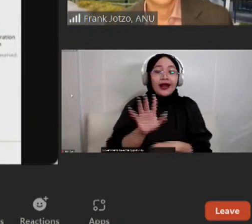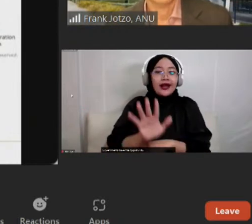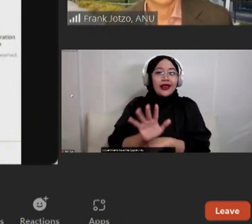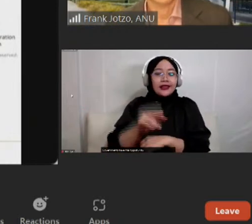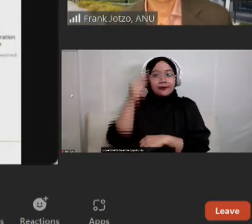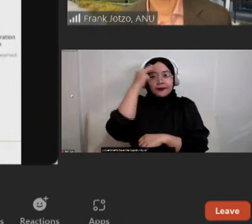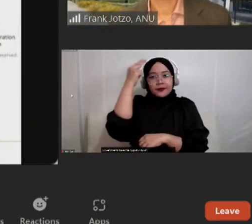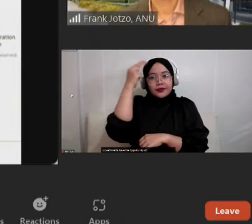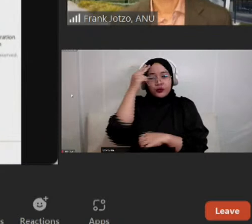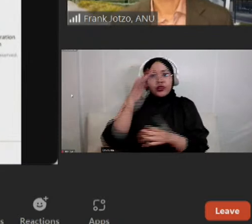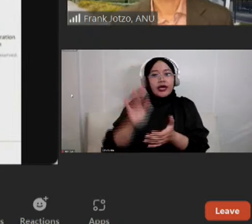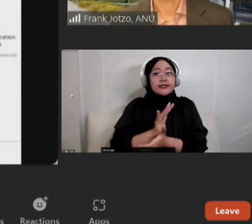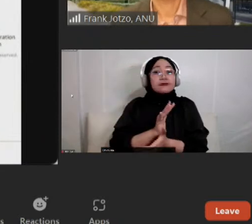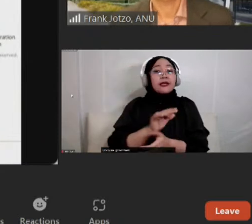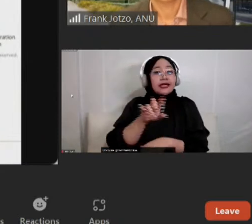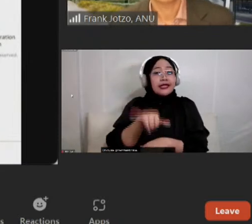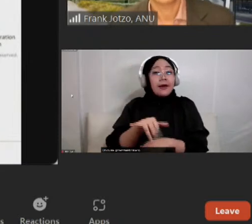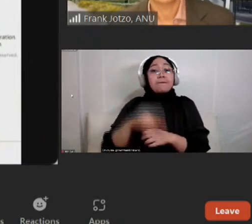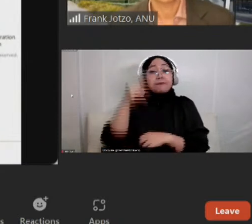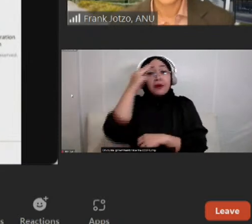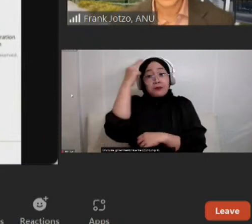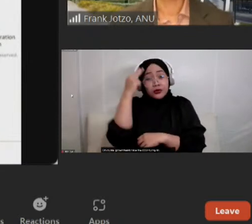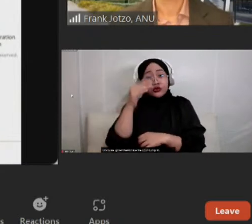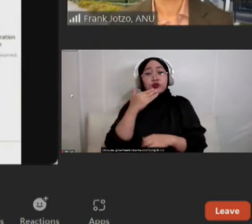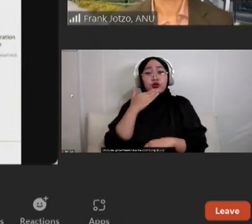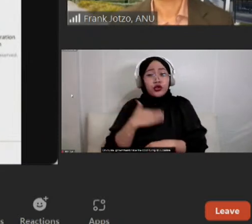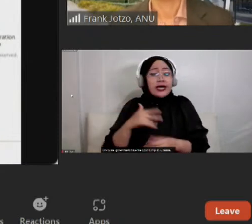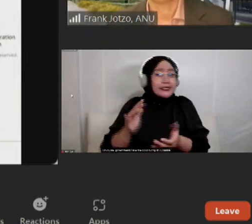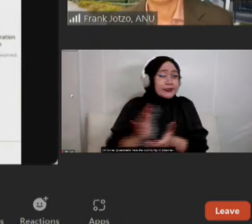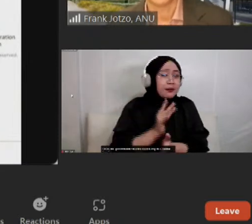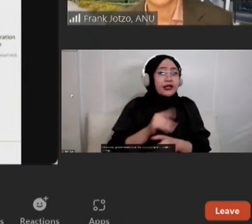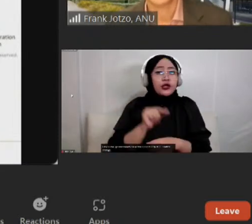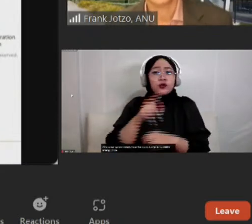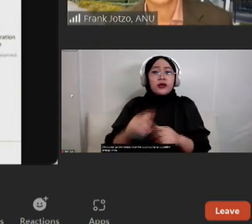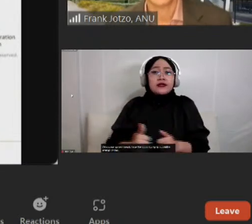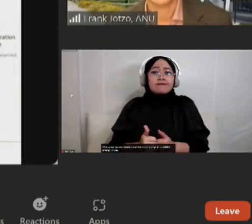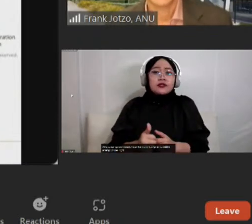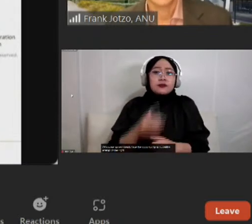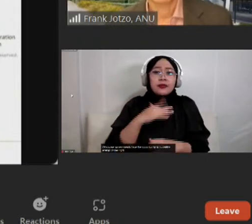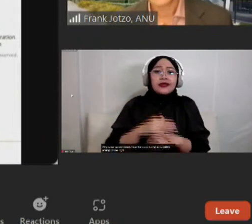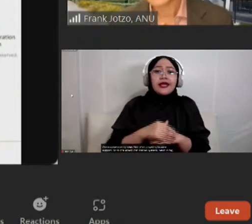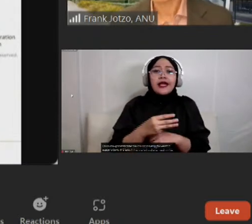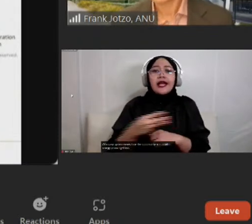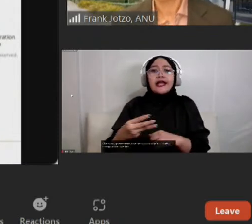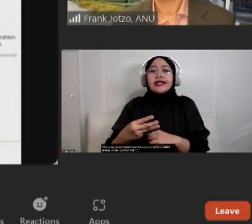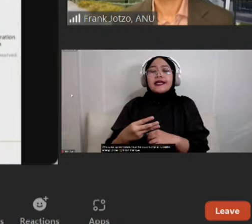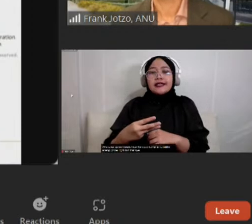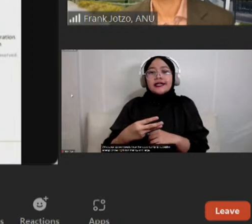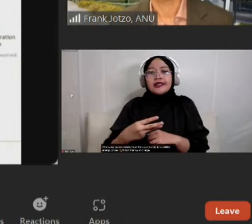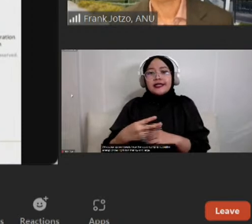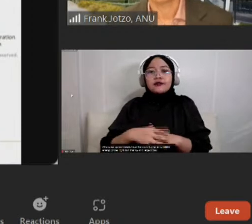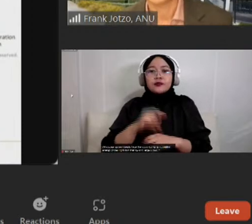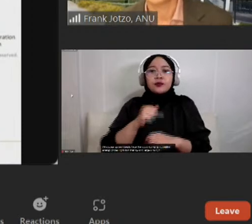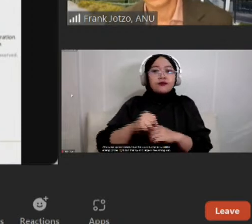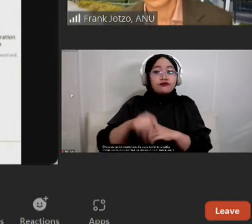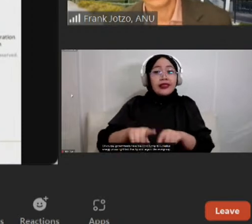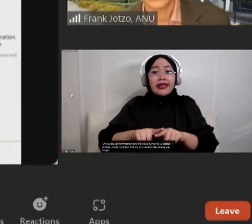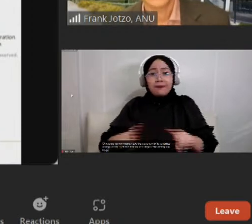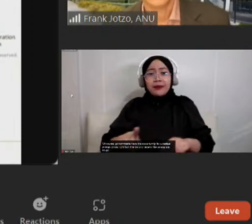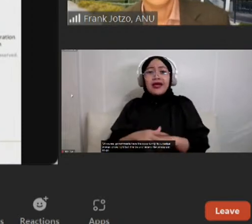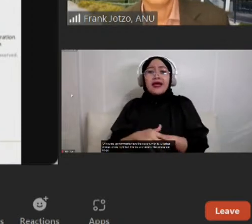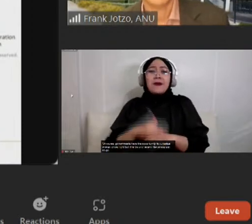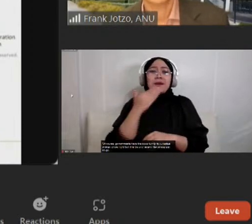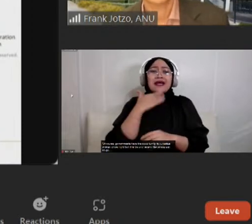opportunity, of course, governments have the opportunity to subsidize energy prices, right? But that, by and large, is the wrong way to